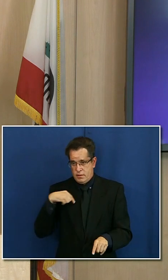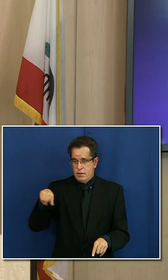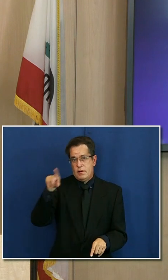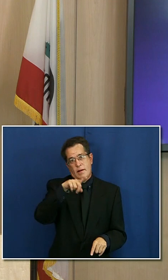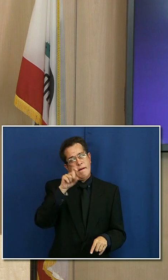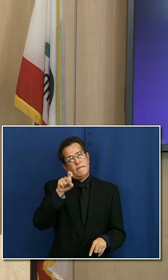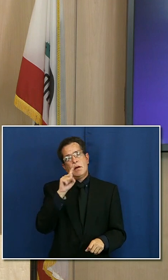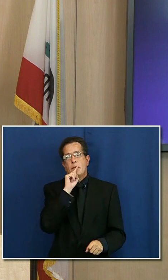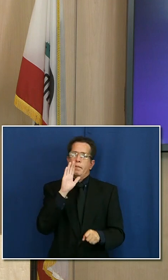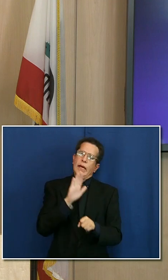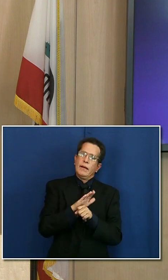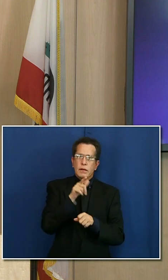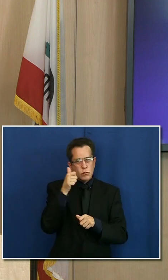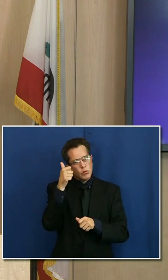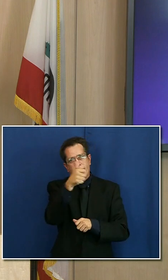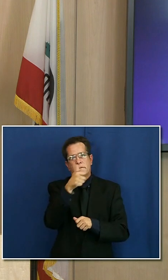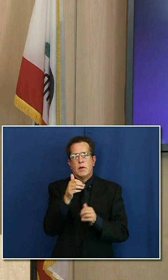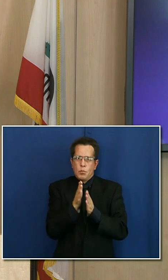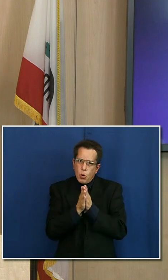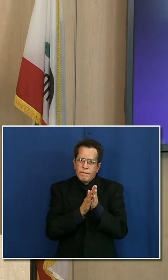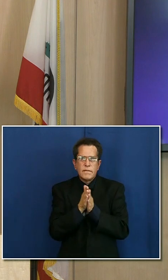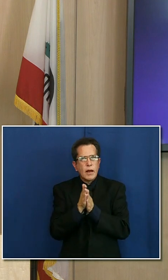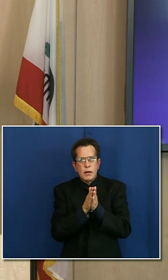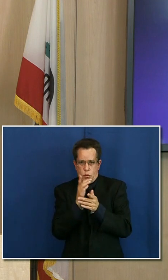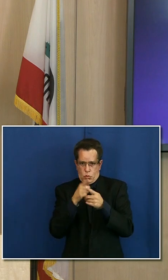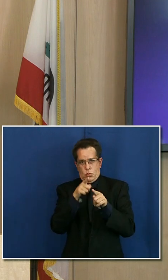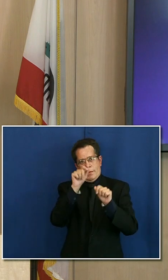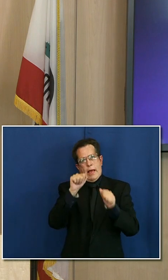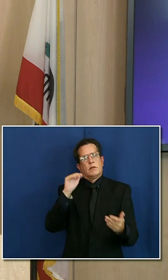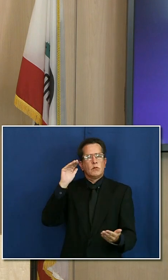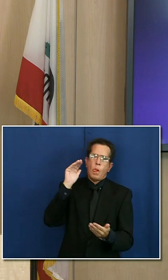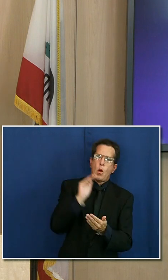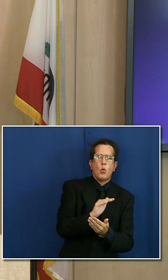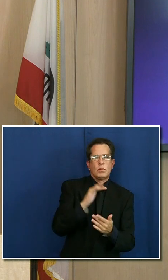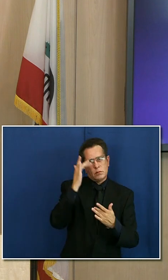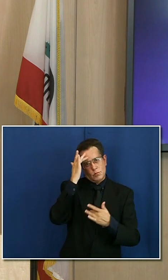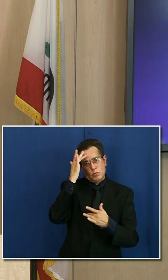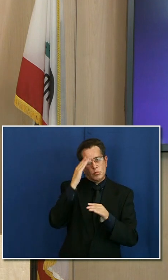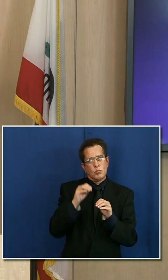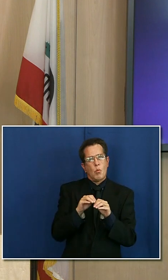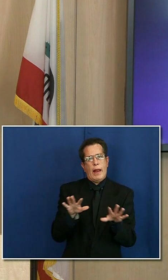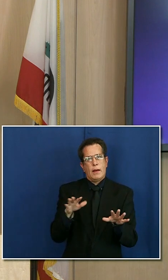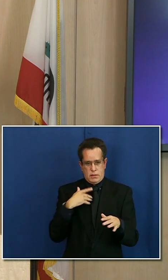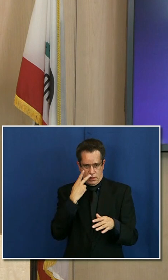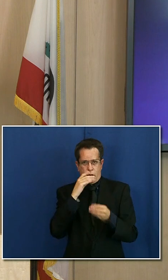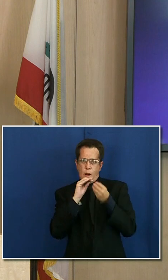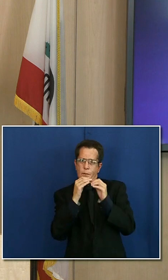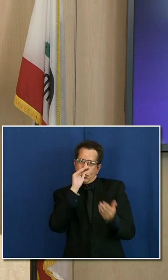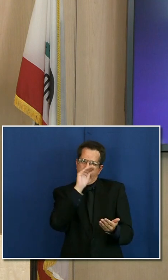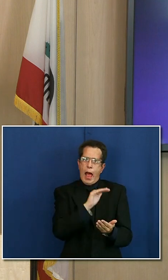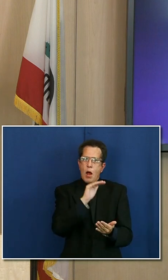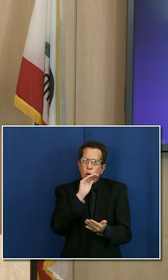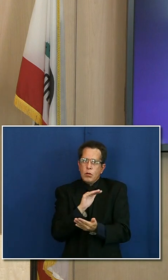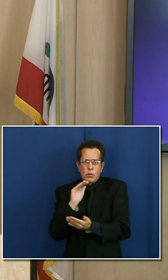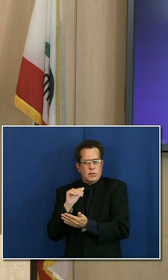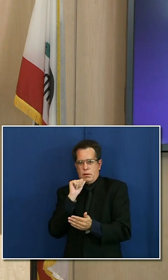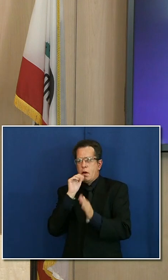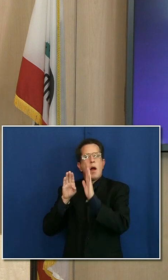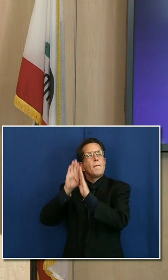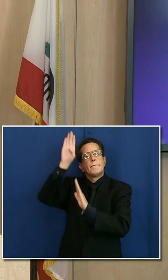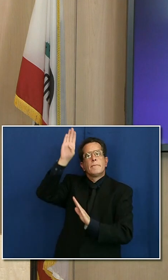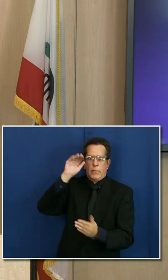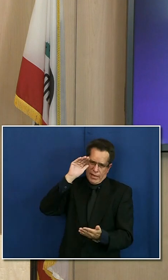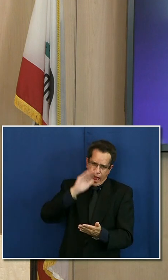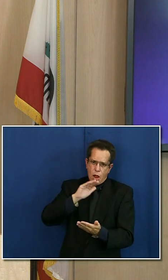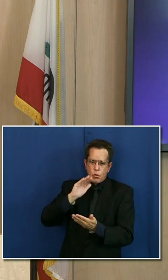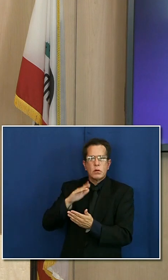and recommit ourselves to doing everything we can to slow the spread. We want to see our case counts go down, not go up. We want to see